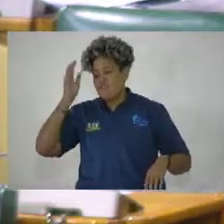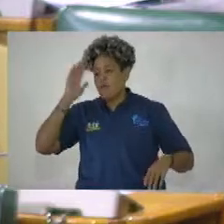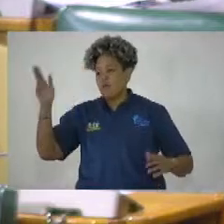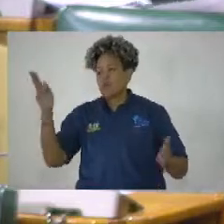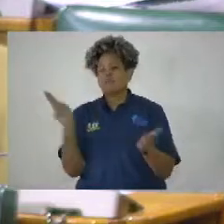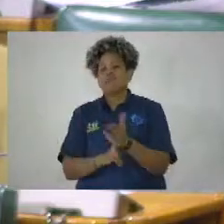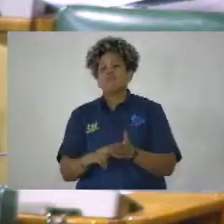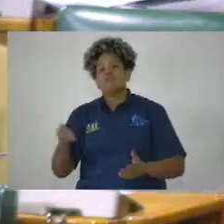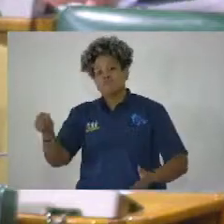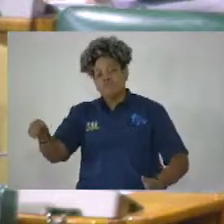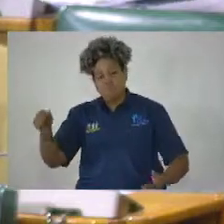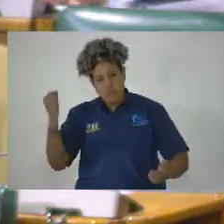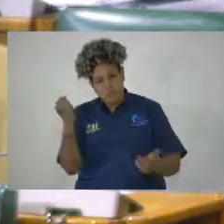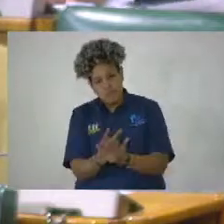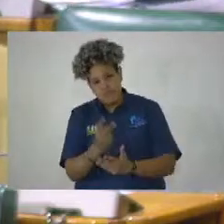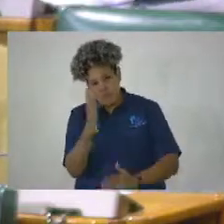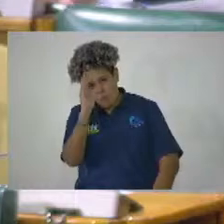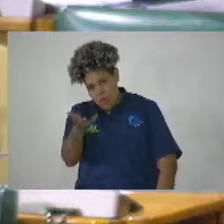fund.